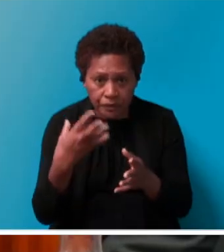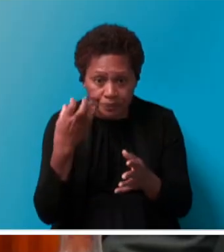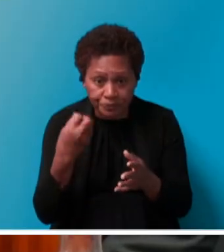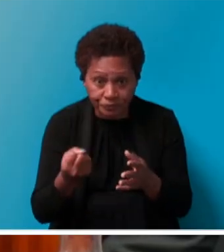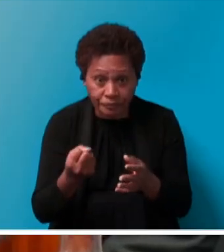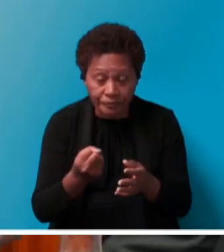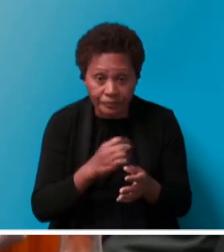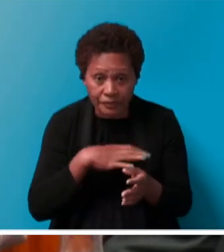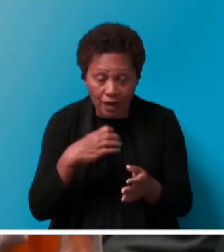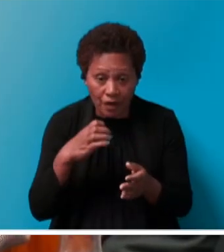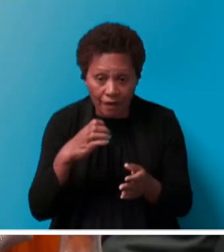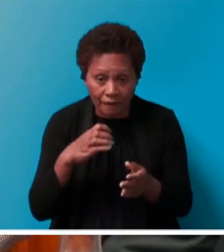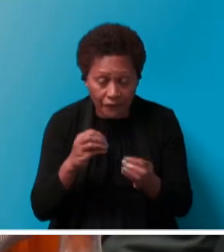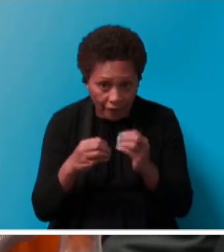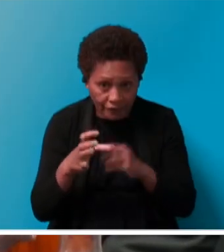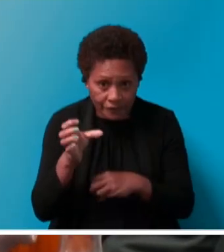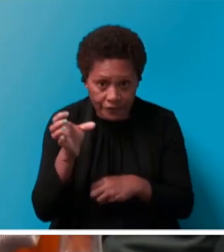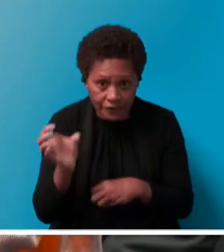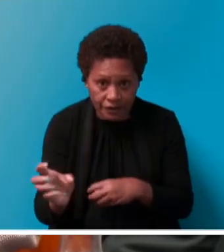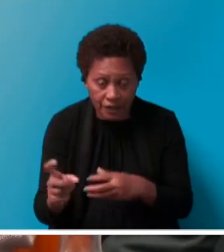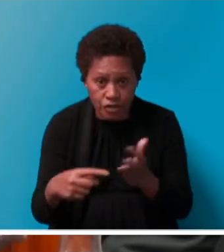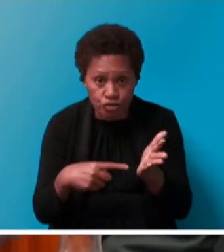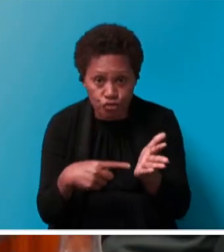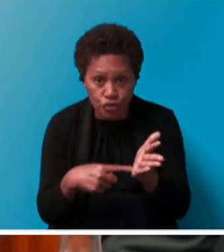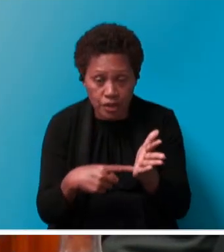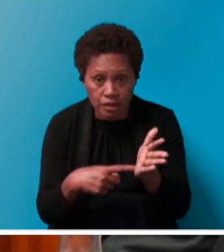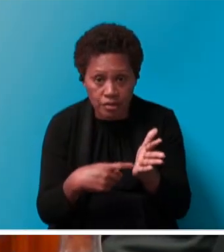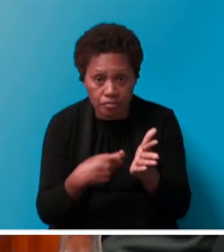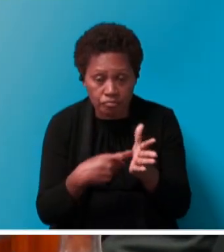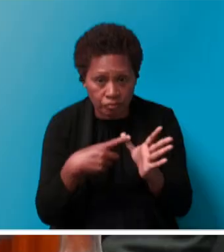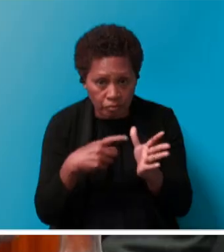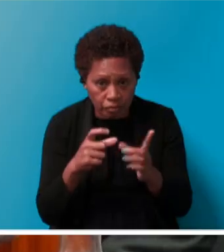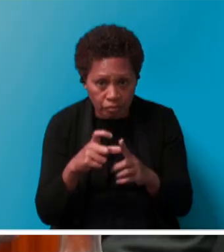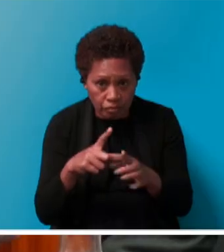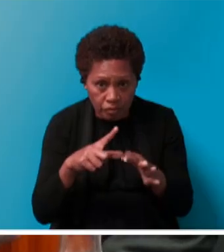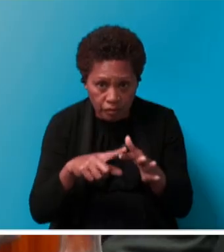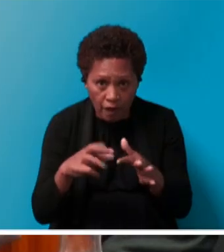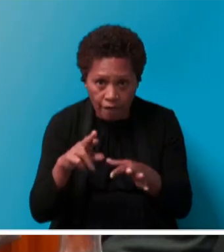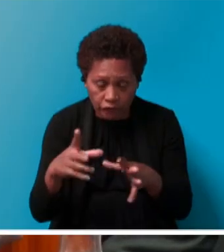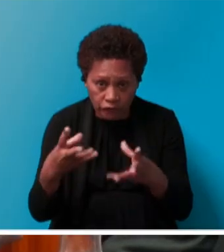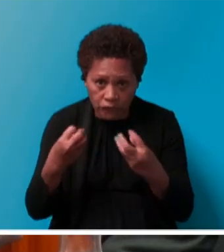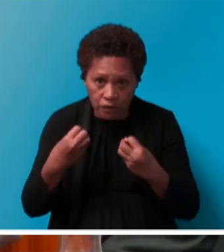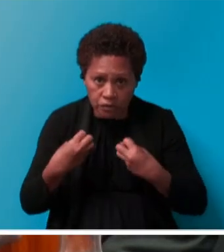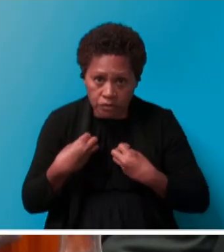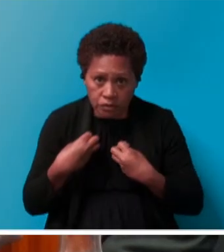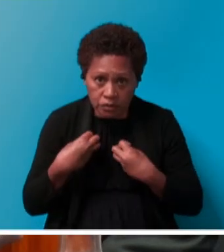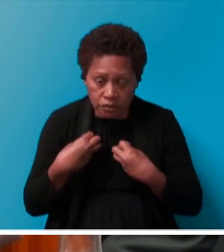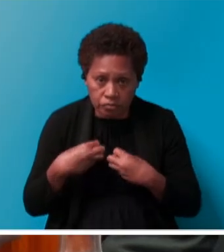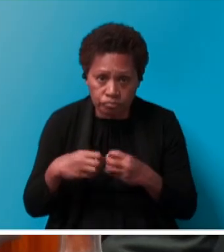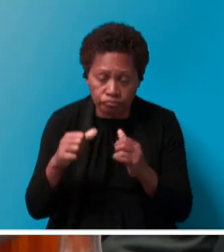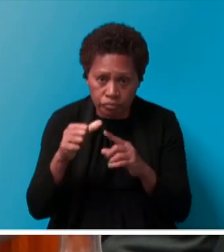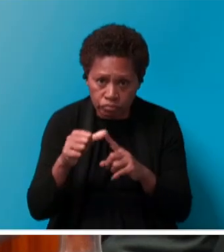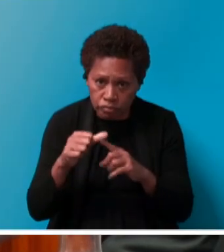executive officer trademarks, 1 clerical officer for receiving, 1 clerical officer for assurance, and